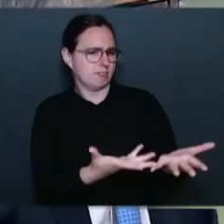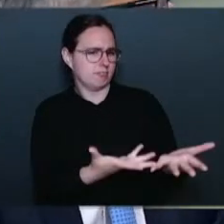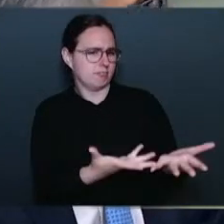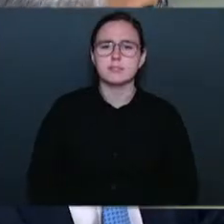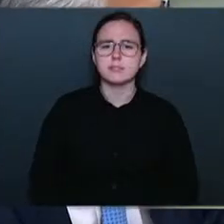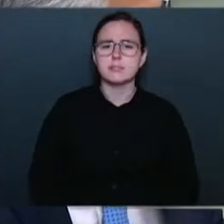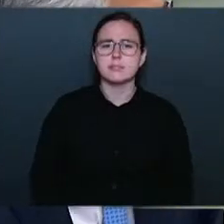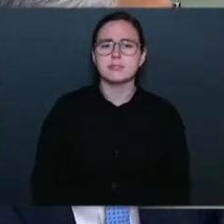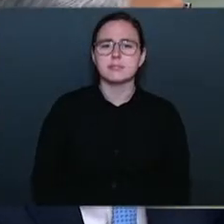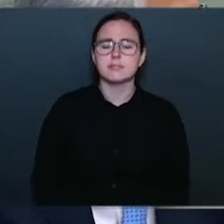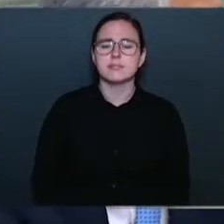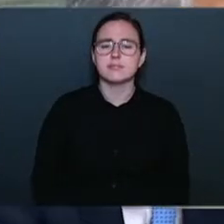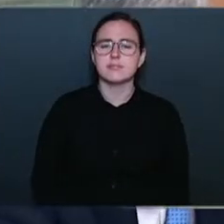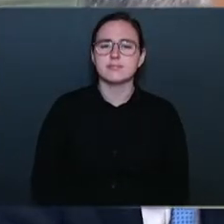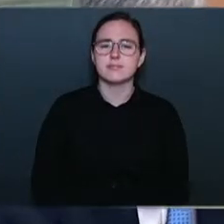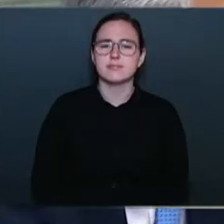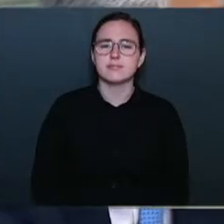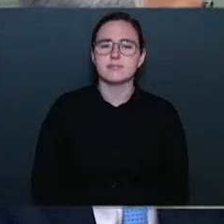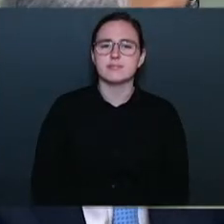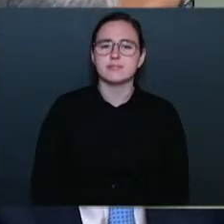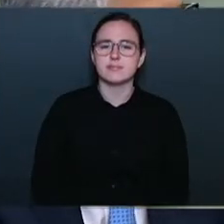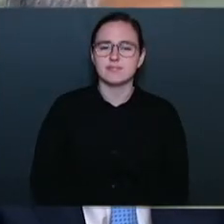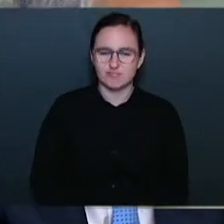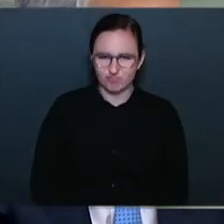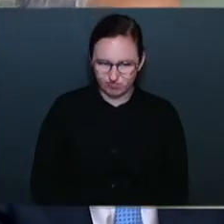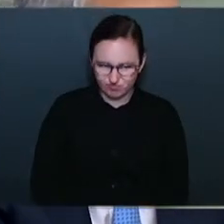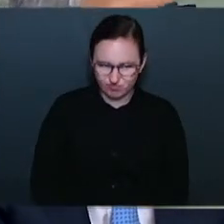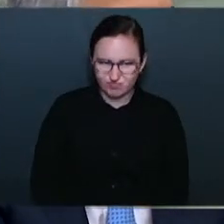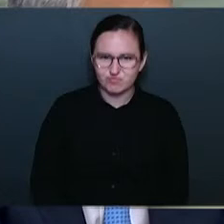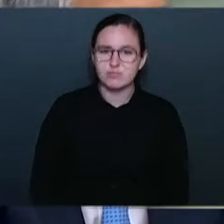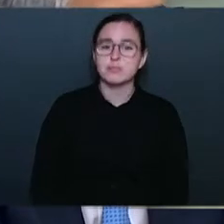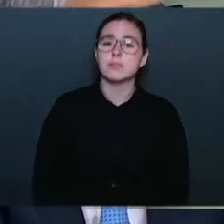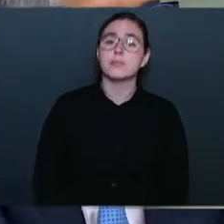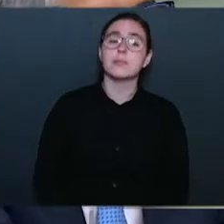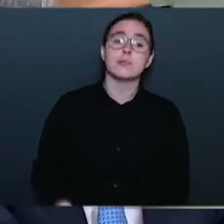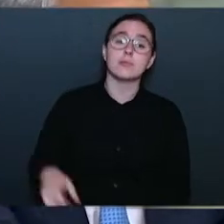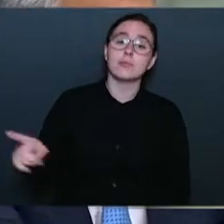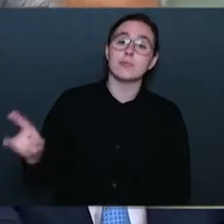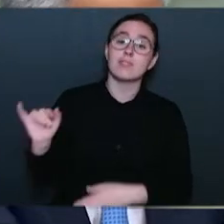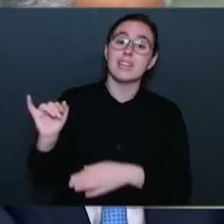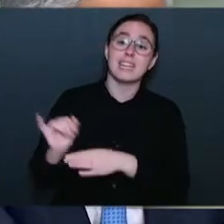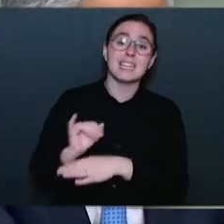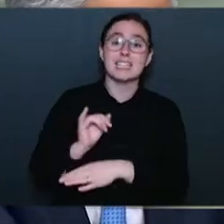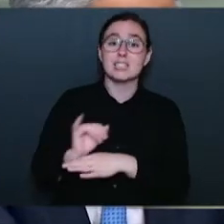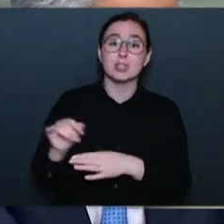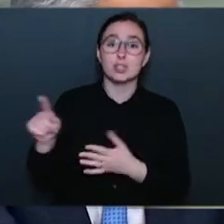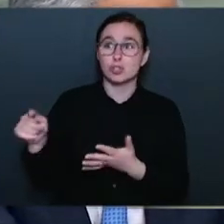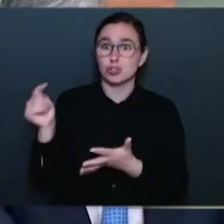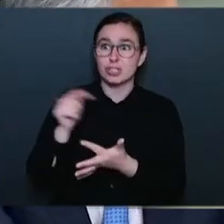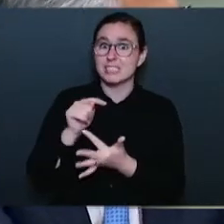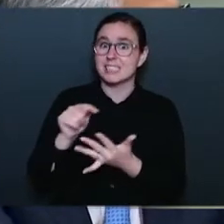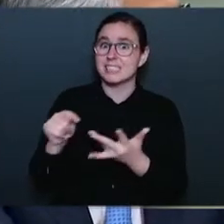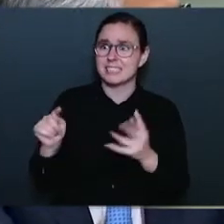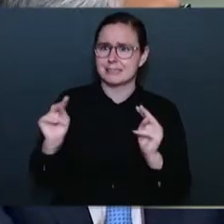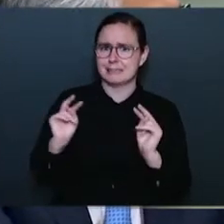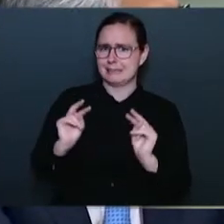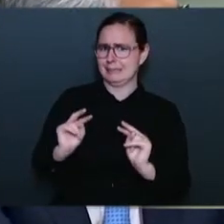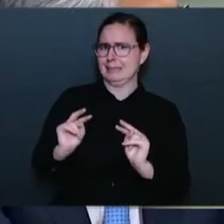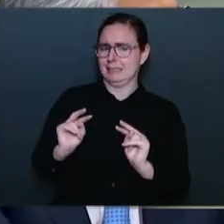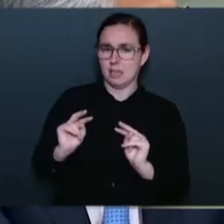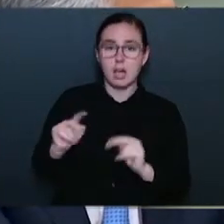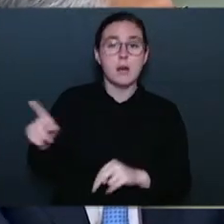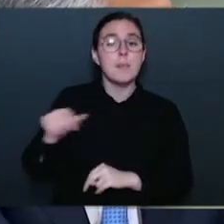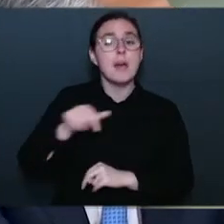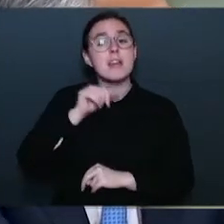while no industry emerged unscathed non-profits were particularly under resourced throughout the pandemic now as the sector begins to